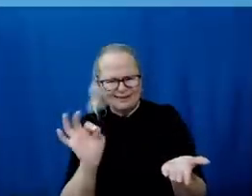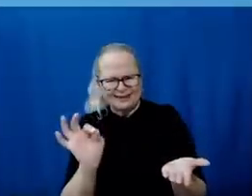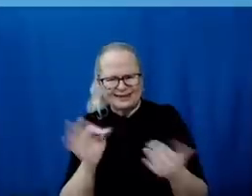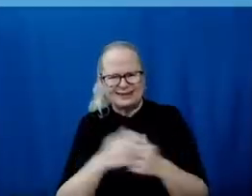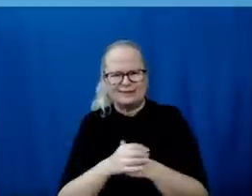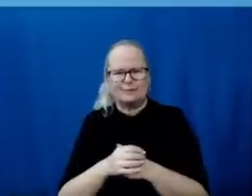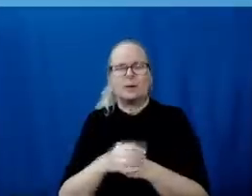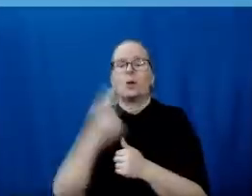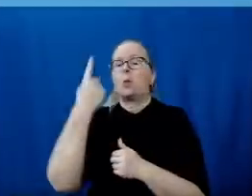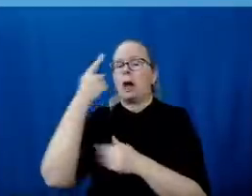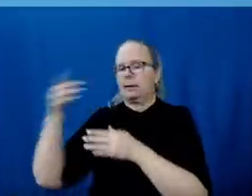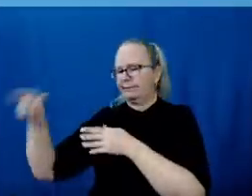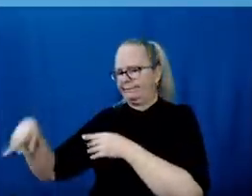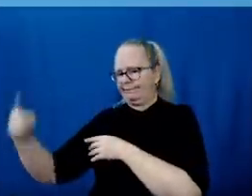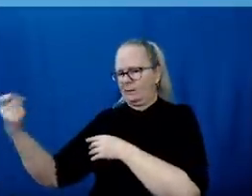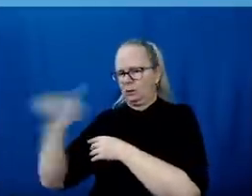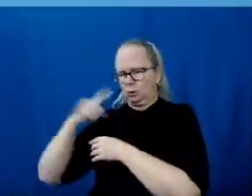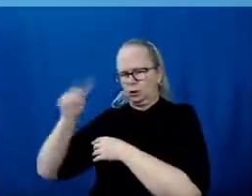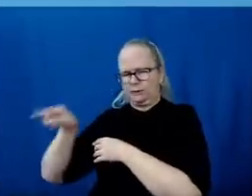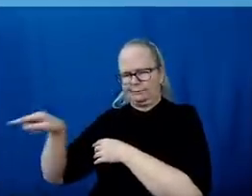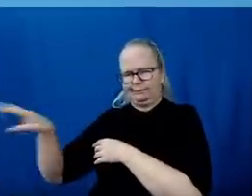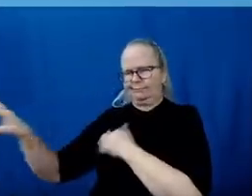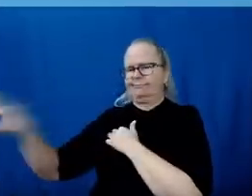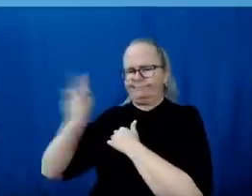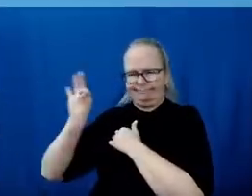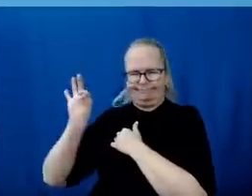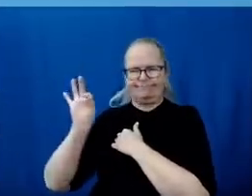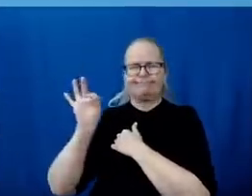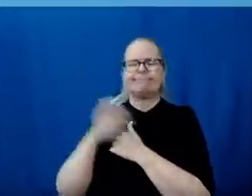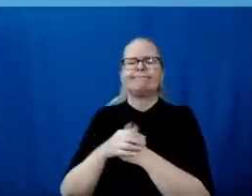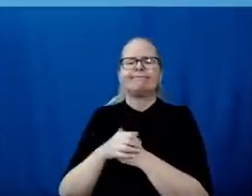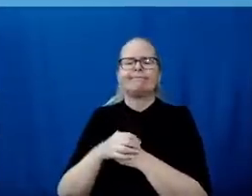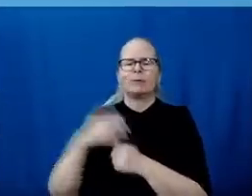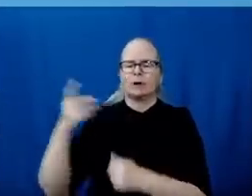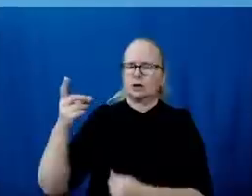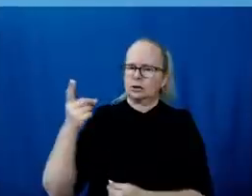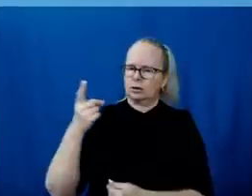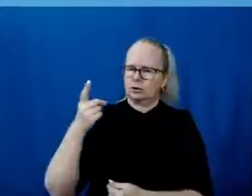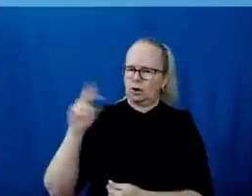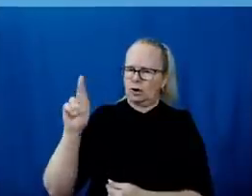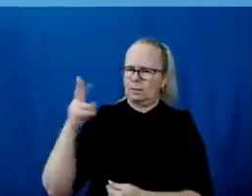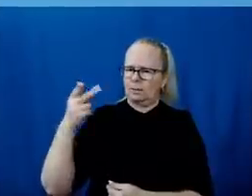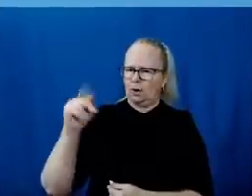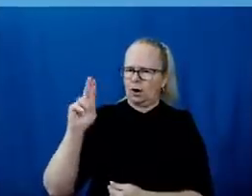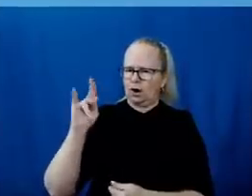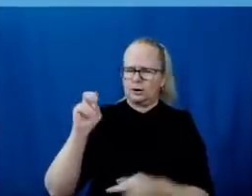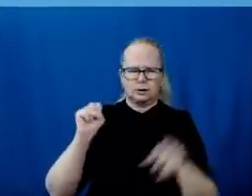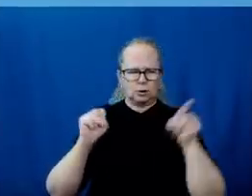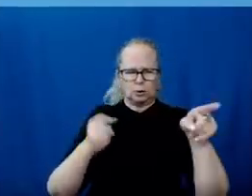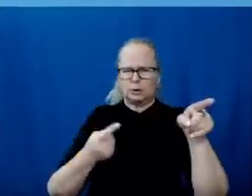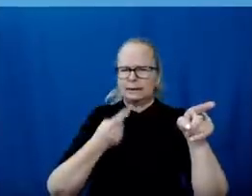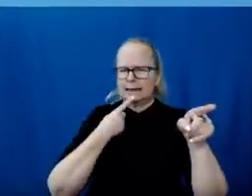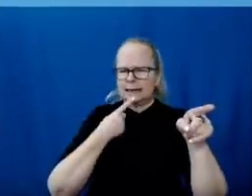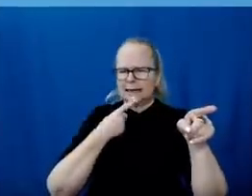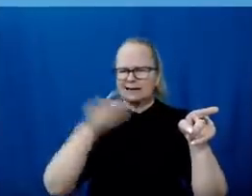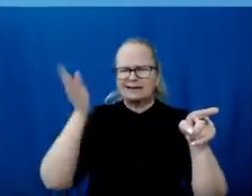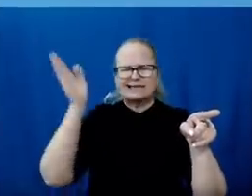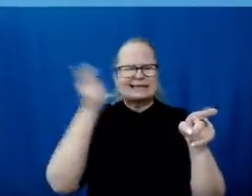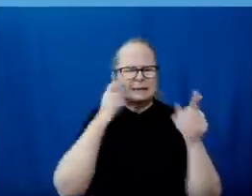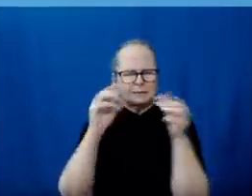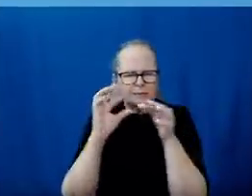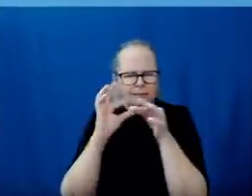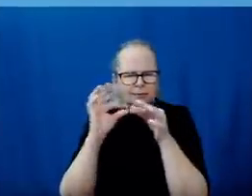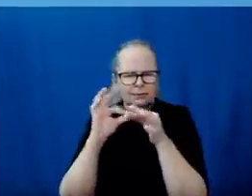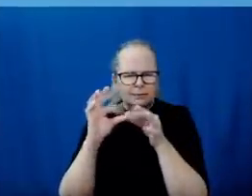conversational tone that I love. One of the questions that we've gotten a fair bit of is, you talked a little bit, Dr. Parkins,